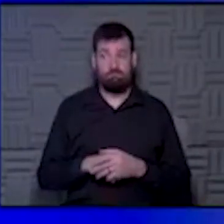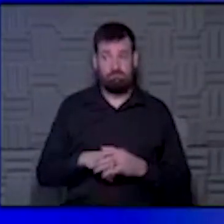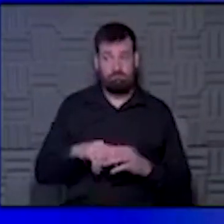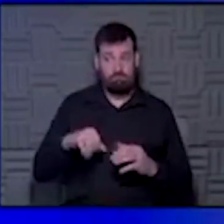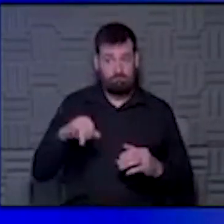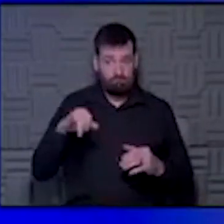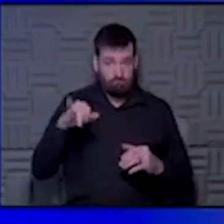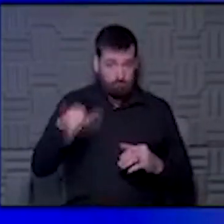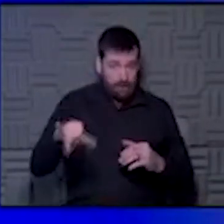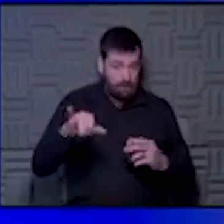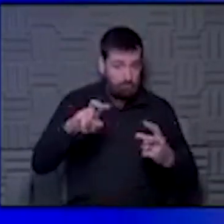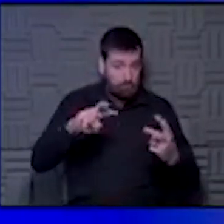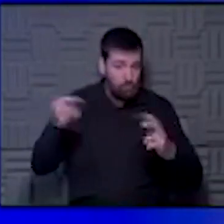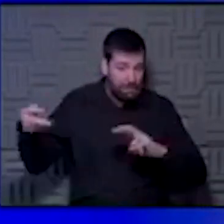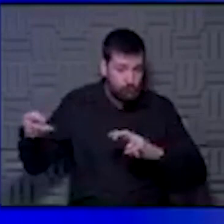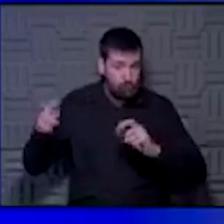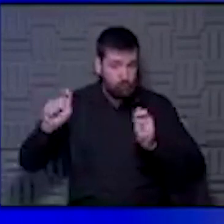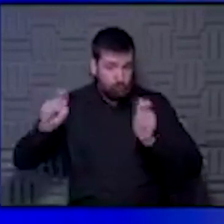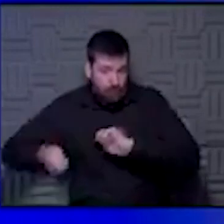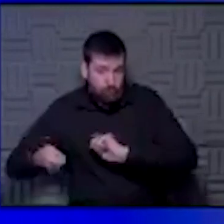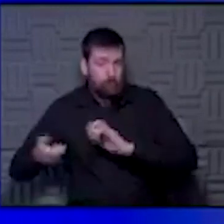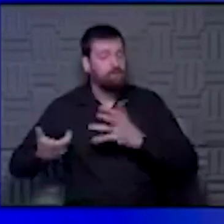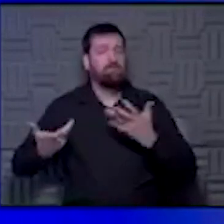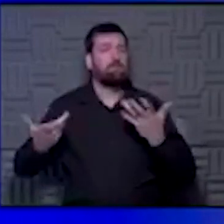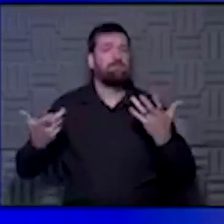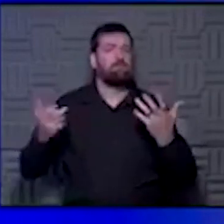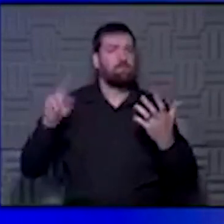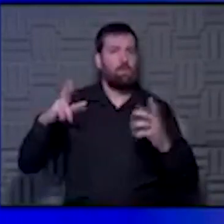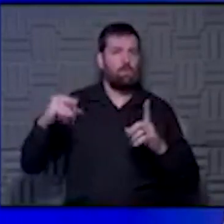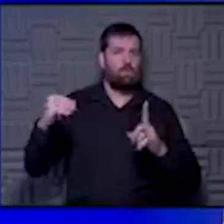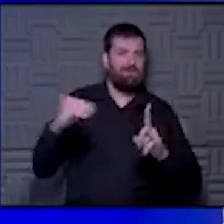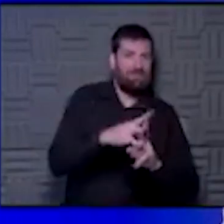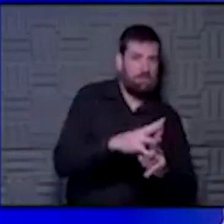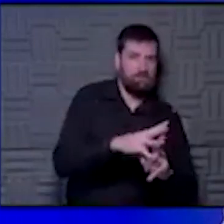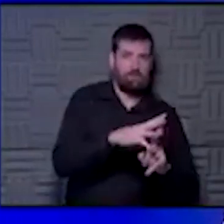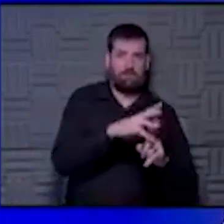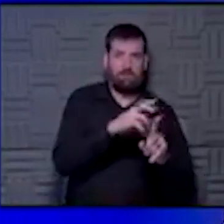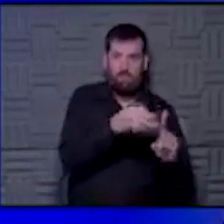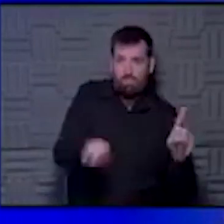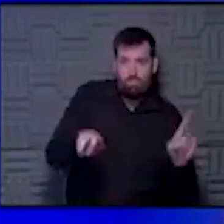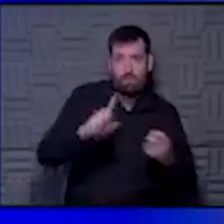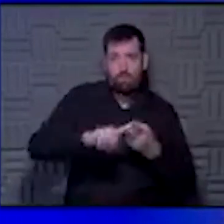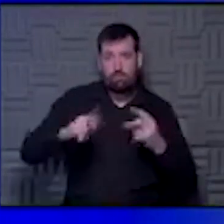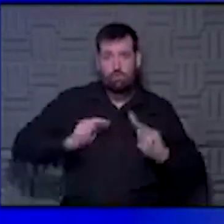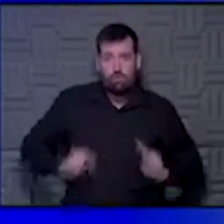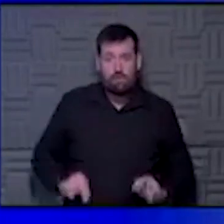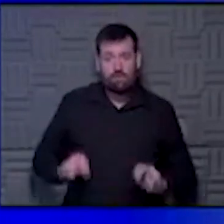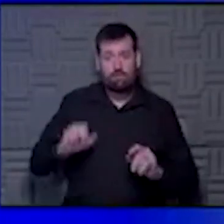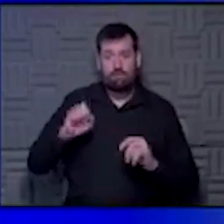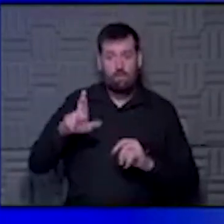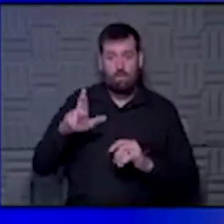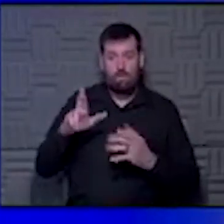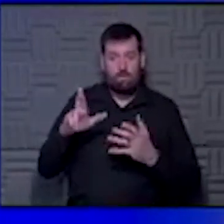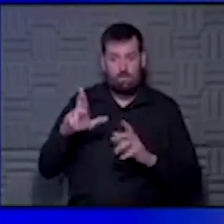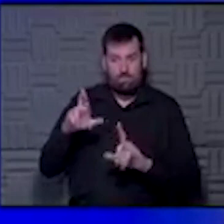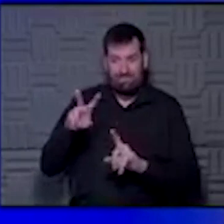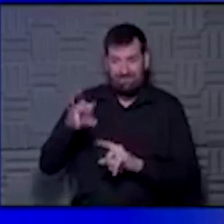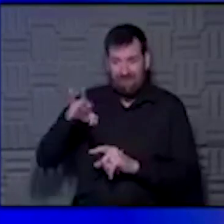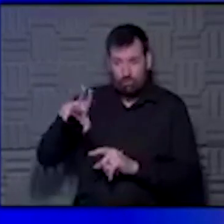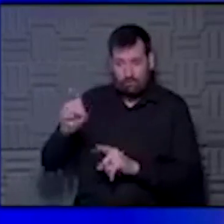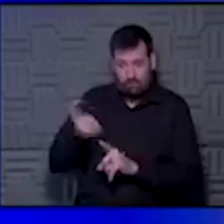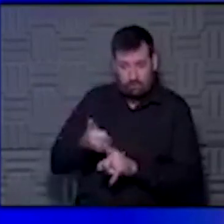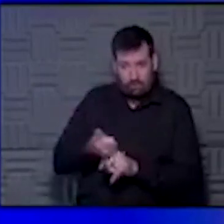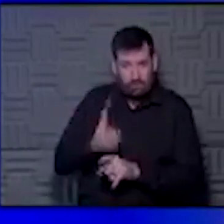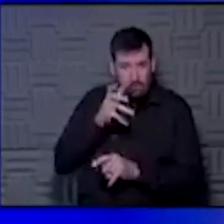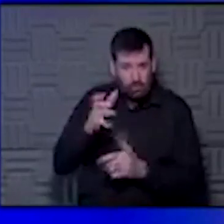mutation changes anything, or does it affect transmission to humans, or the pathogenicity of the virus. Is it going to make